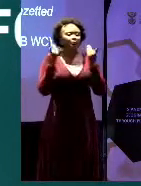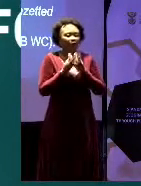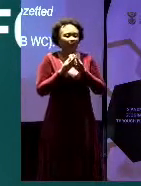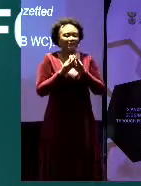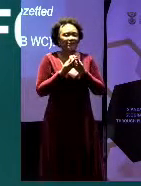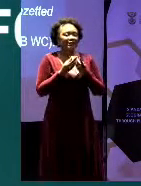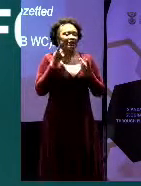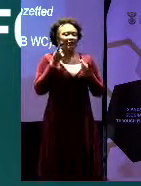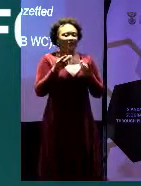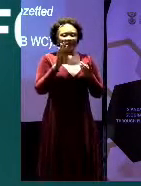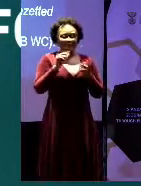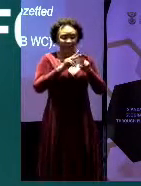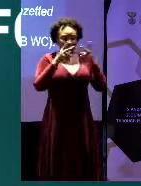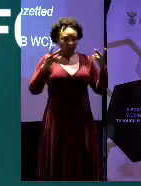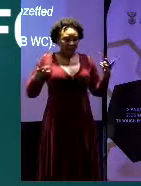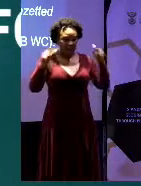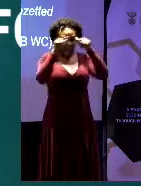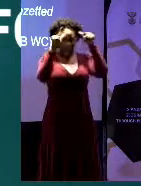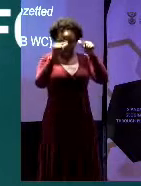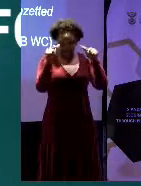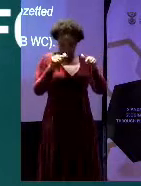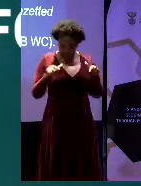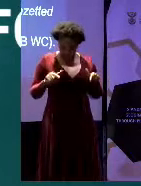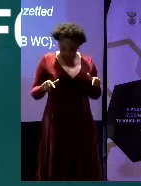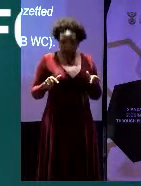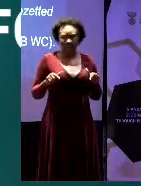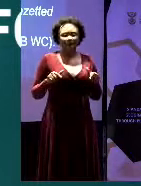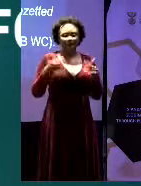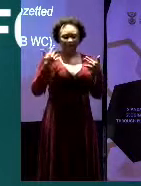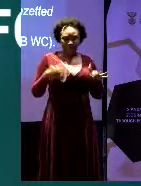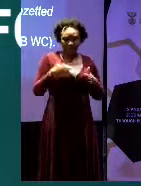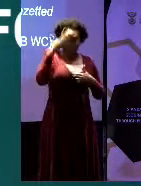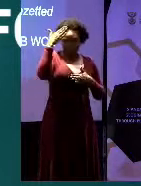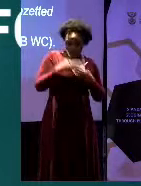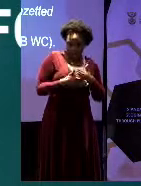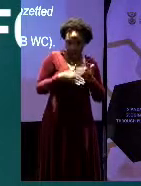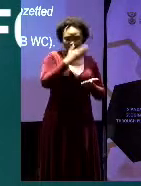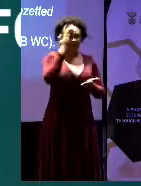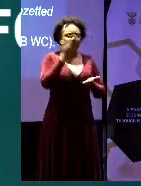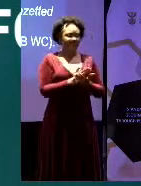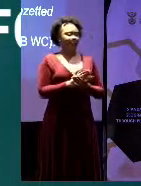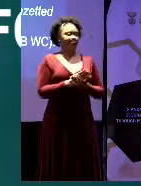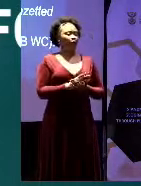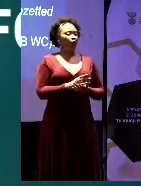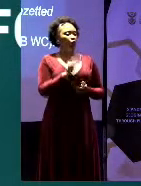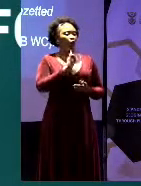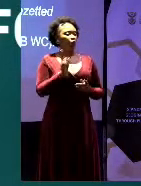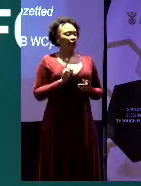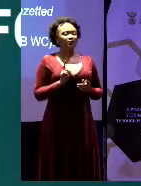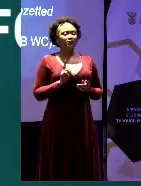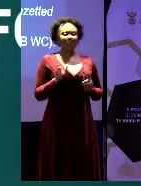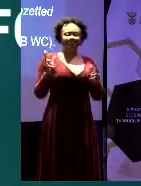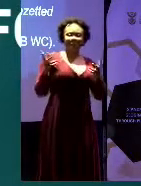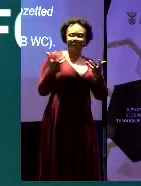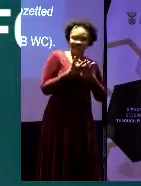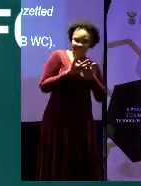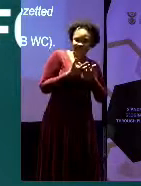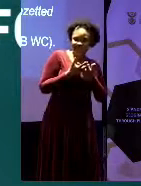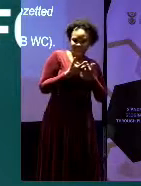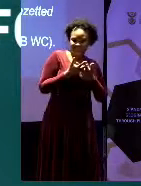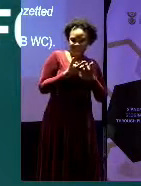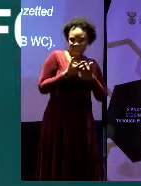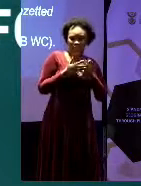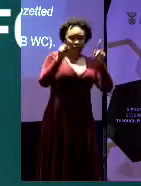through different variations until it came to a correct variation which was suited for the board